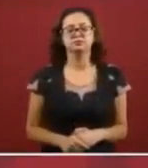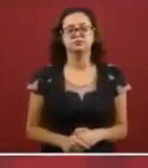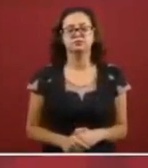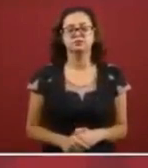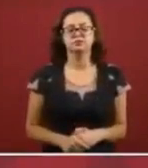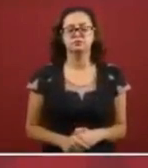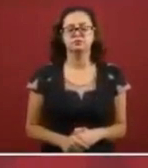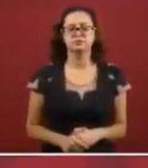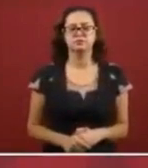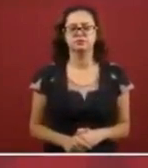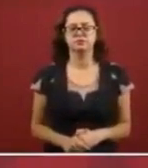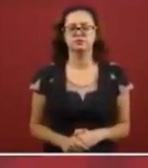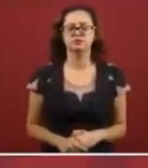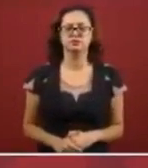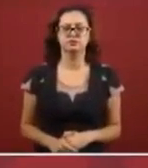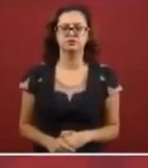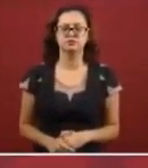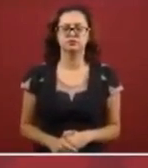Yes, we are